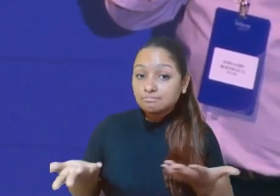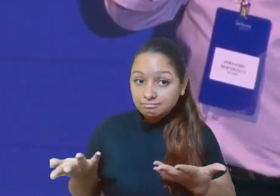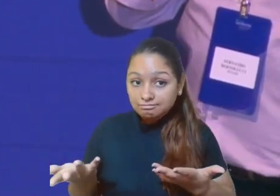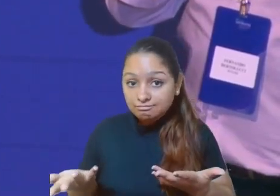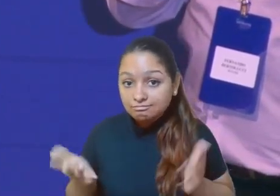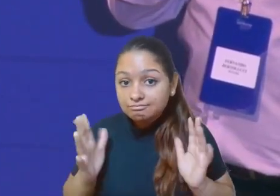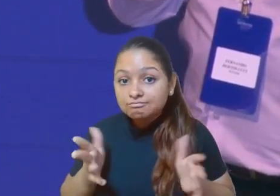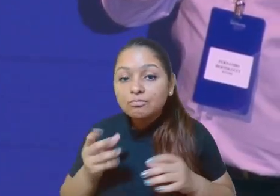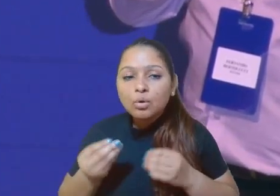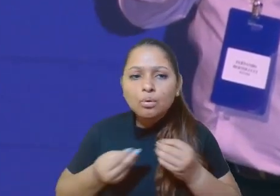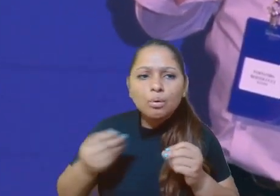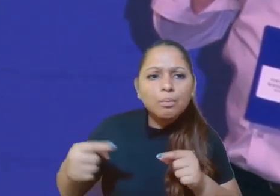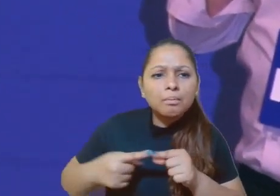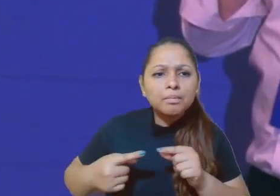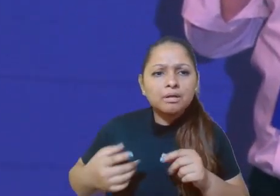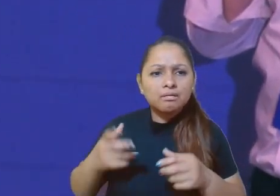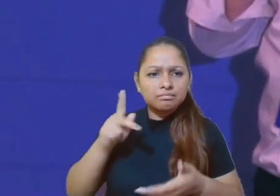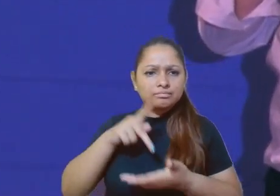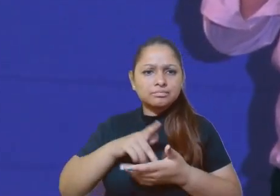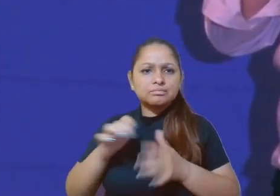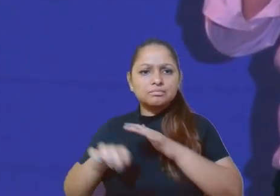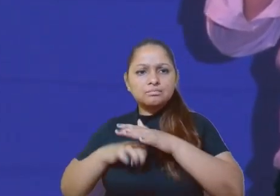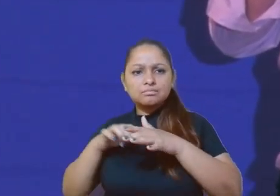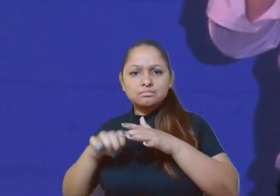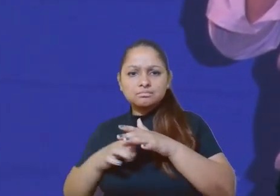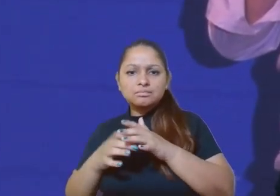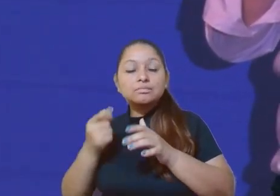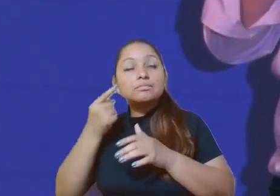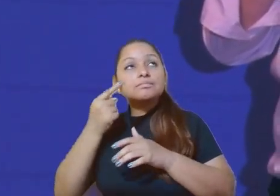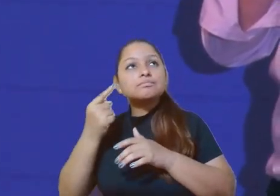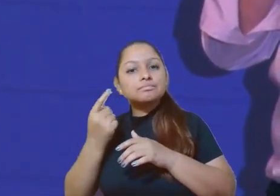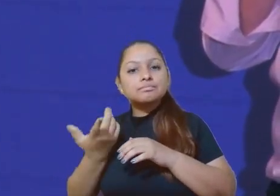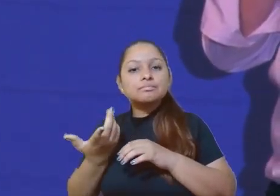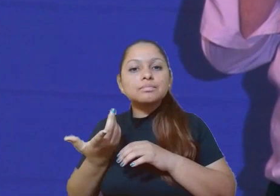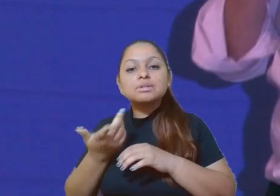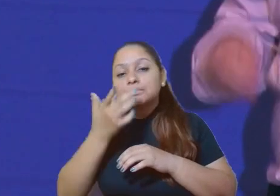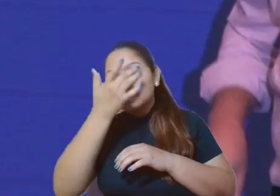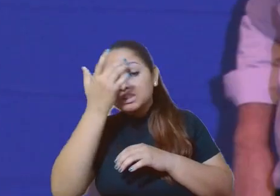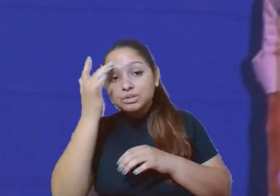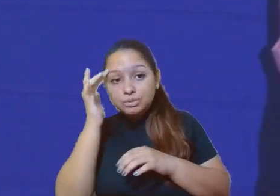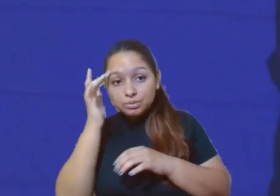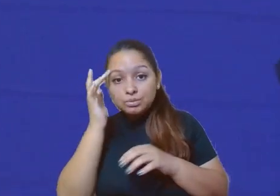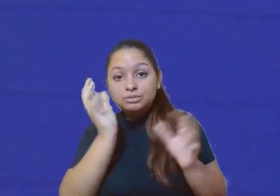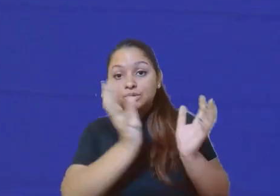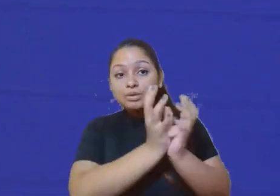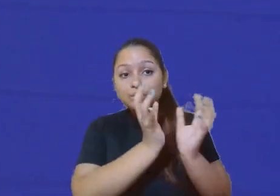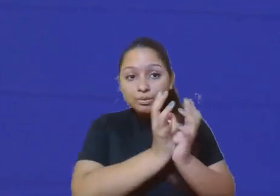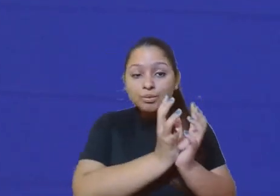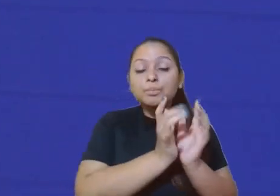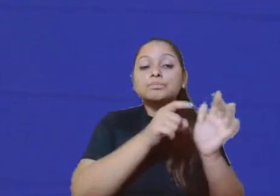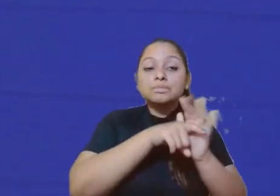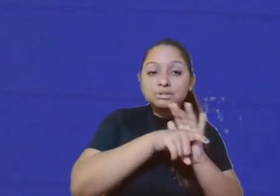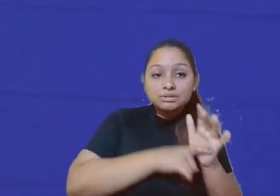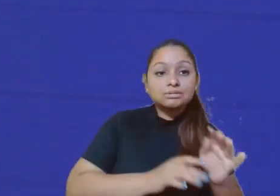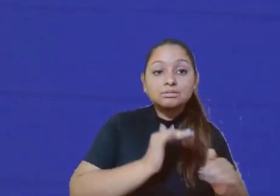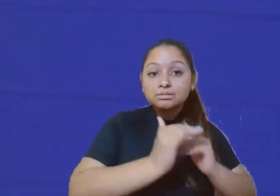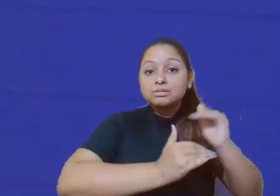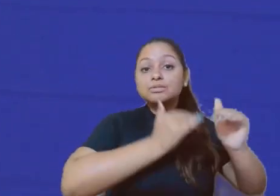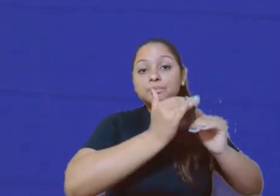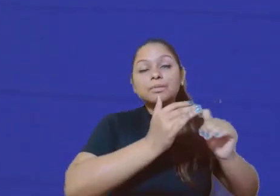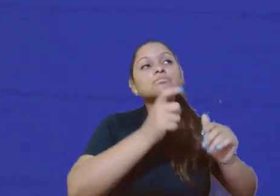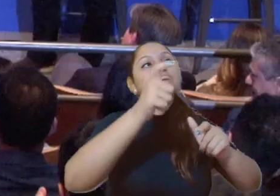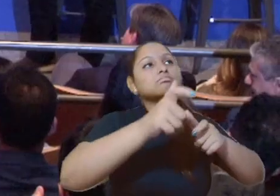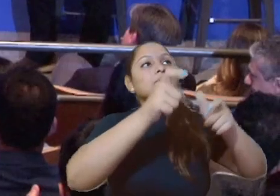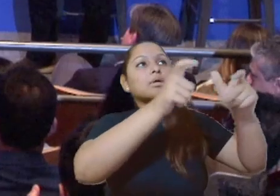other geographies. So in practice, how do you see the support and the participation of these development centers in